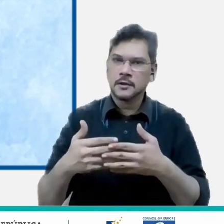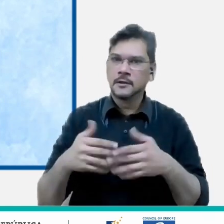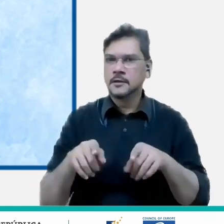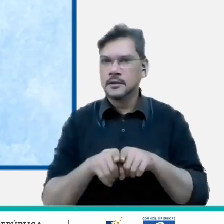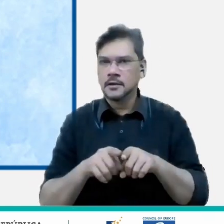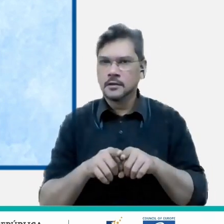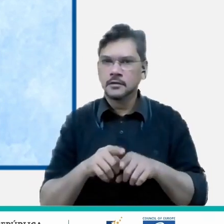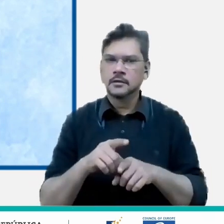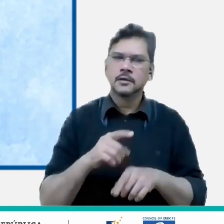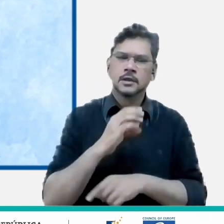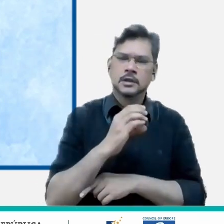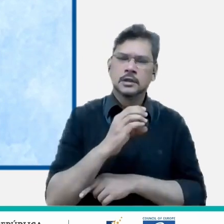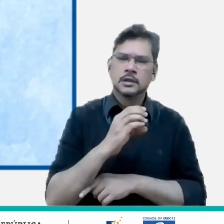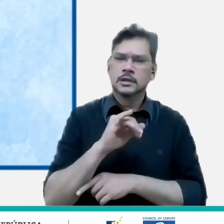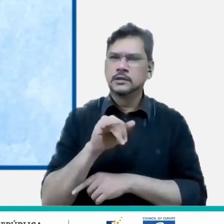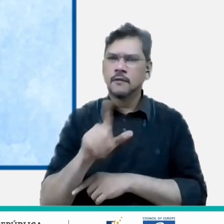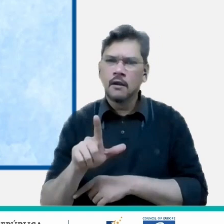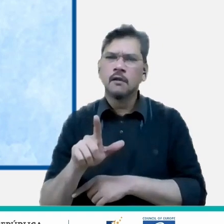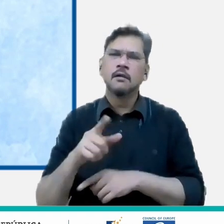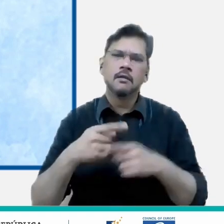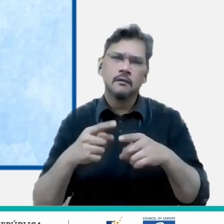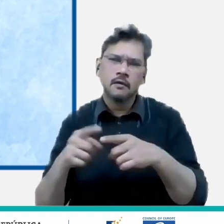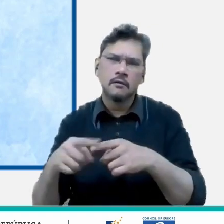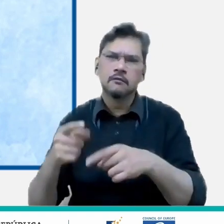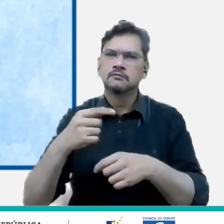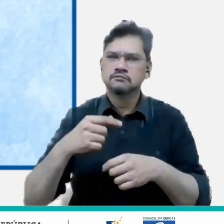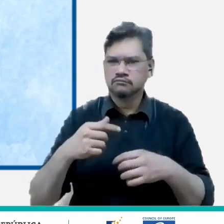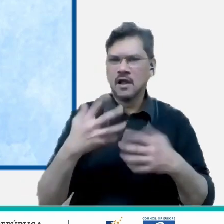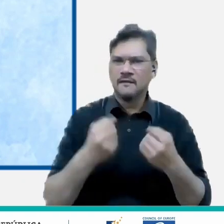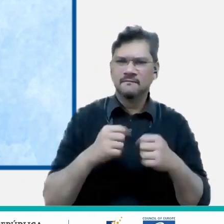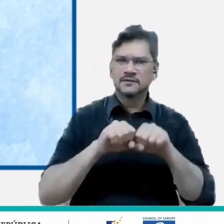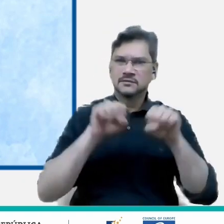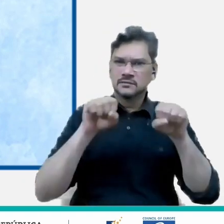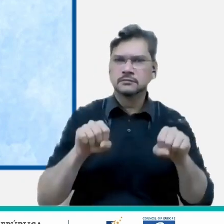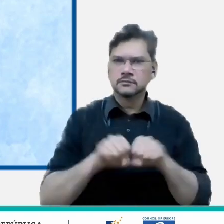own capacity to respond to a disaster is overwhelmed.